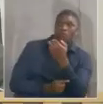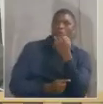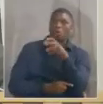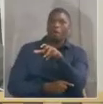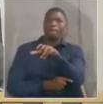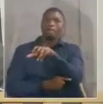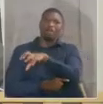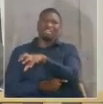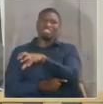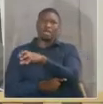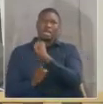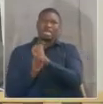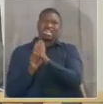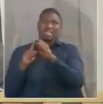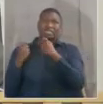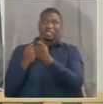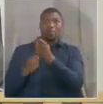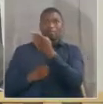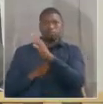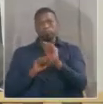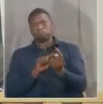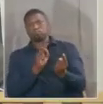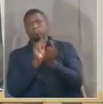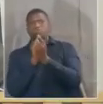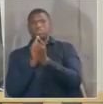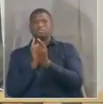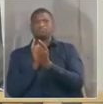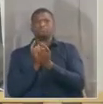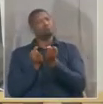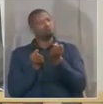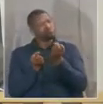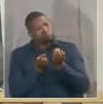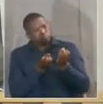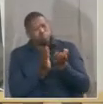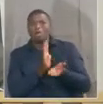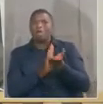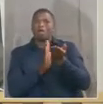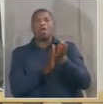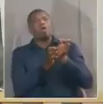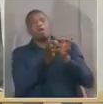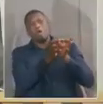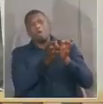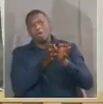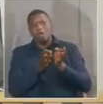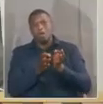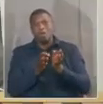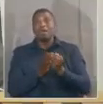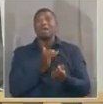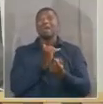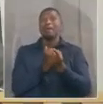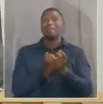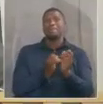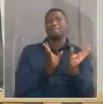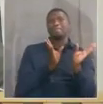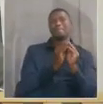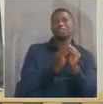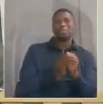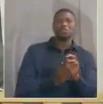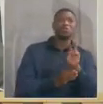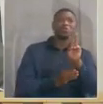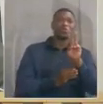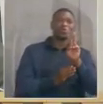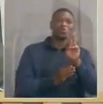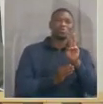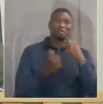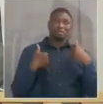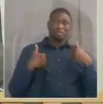provincial task team by then. During those two initial IMCs, where